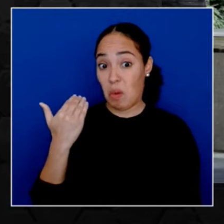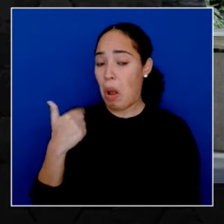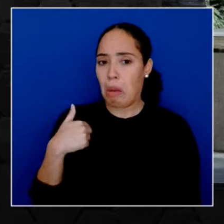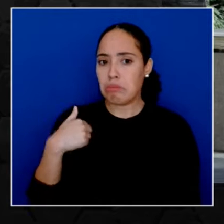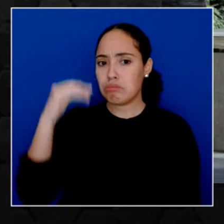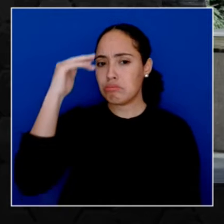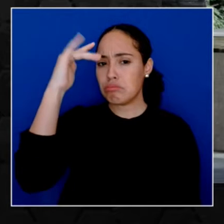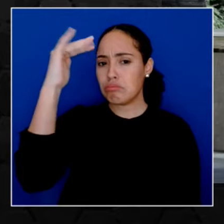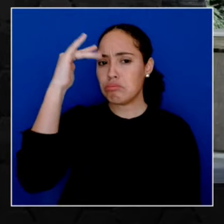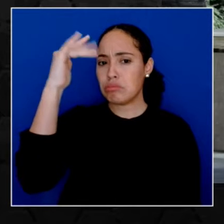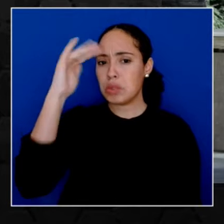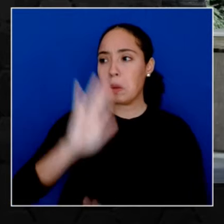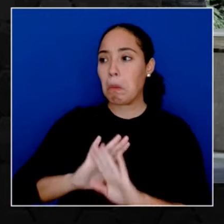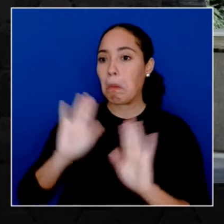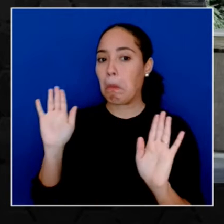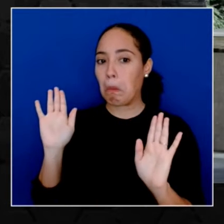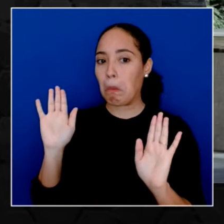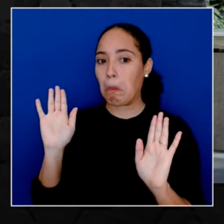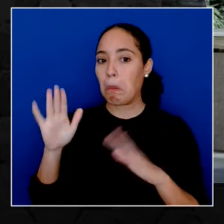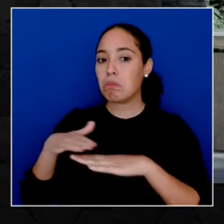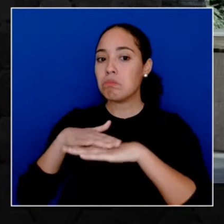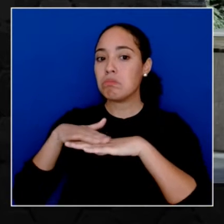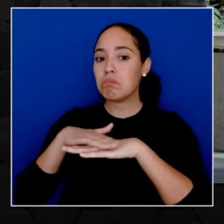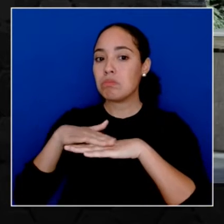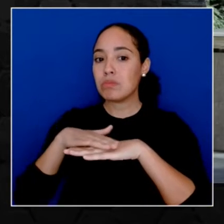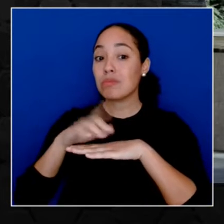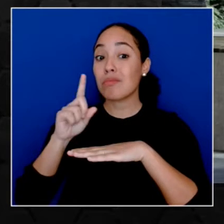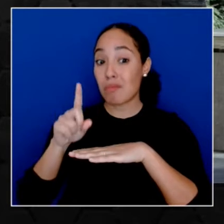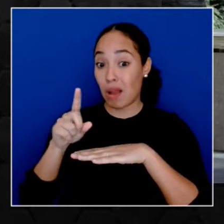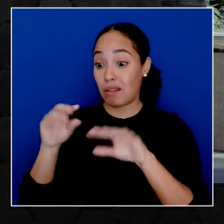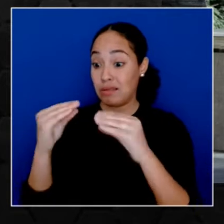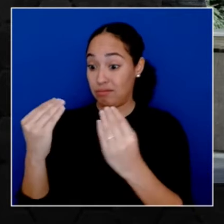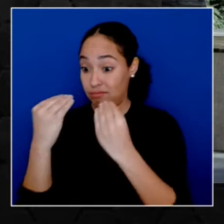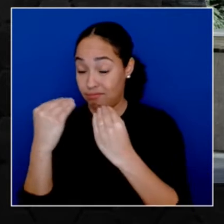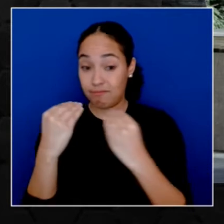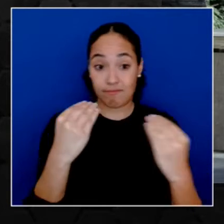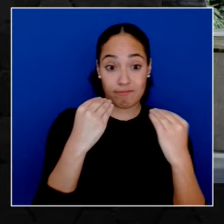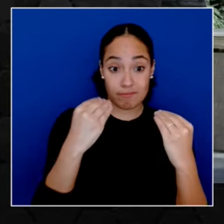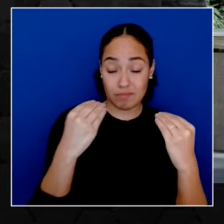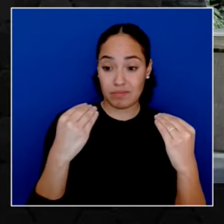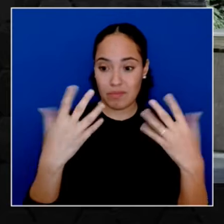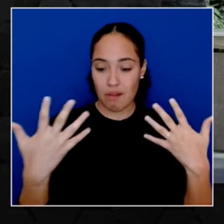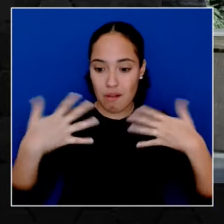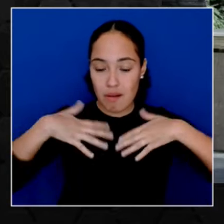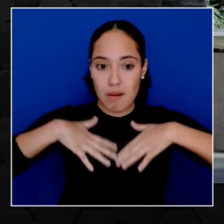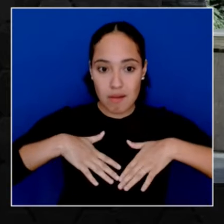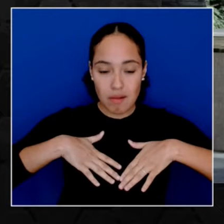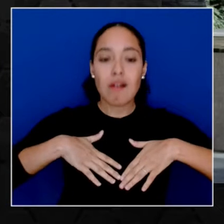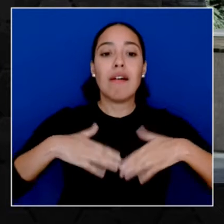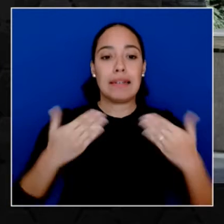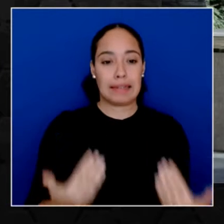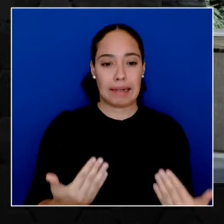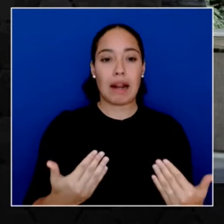the deep learning. But after combining these two courses, I came to know a lot about deep learning.